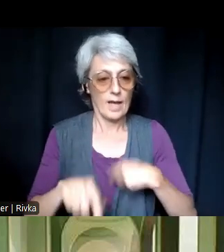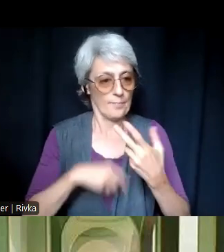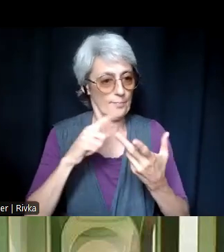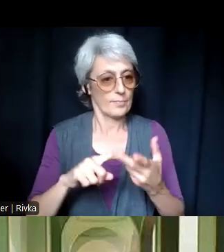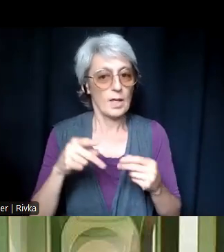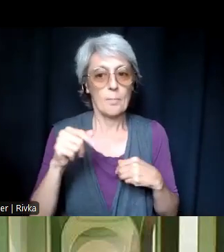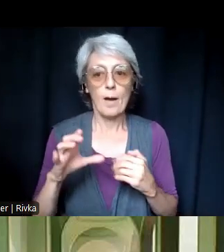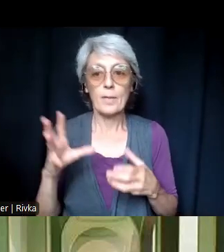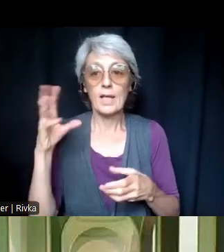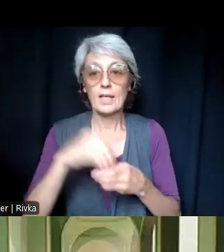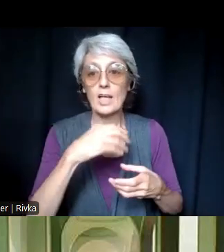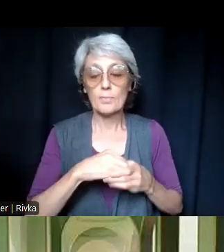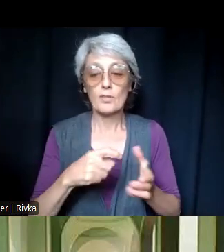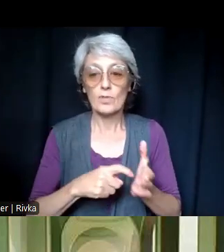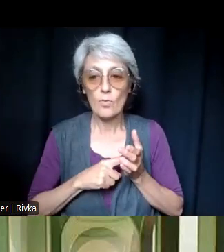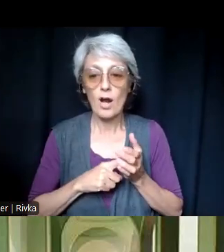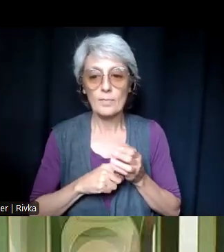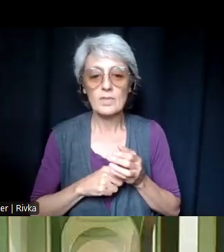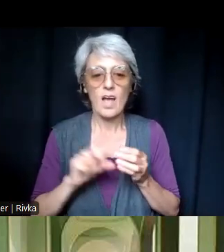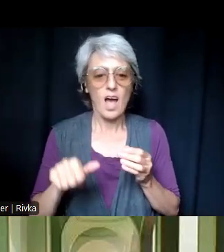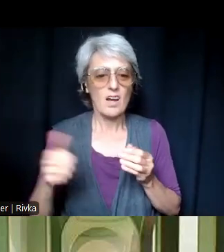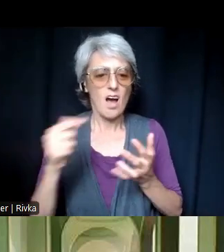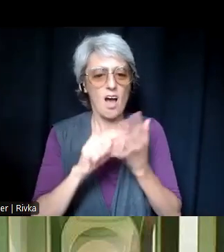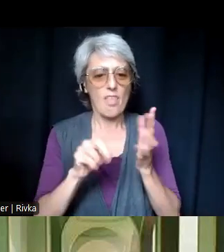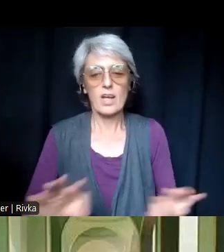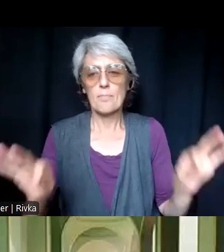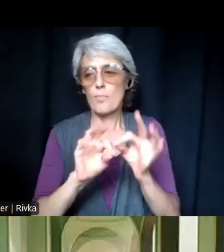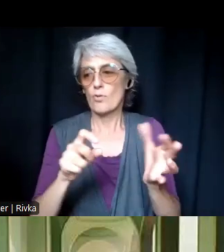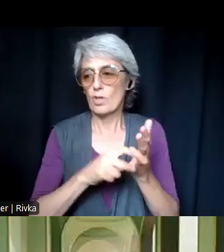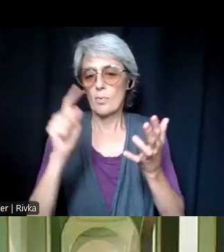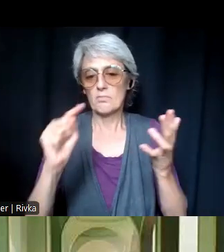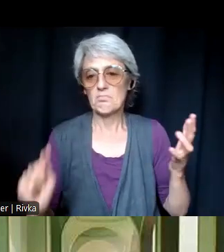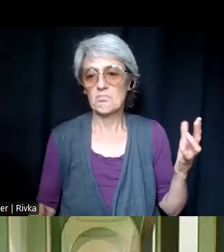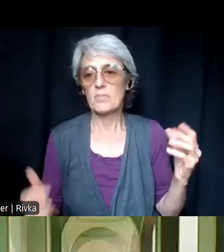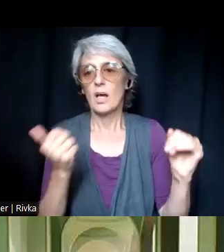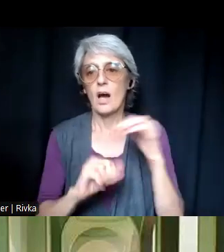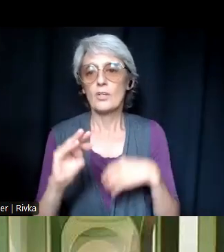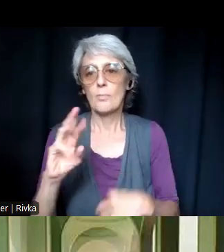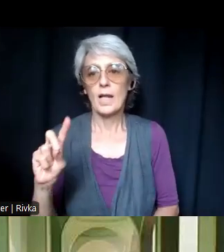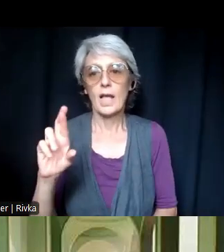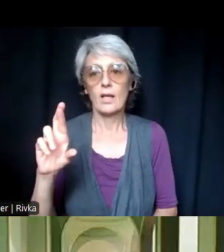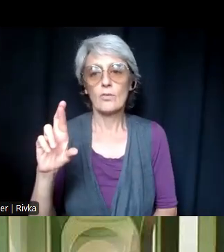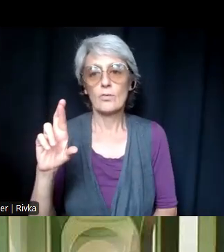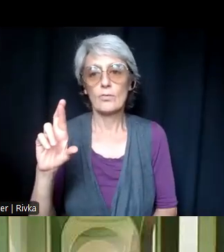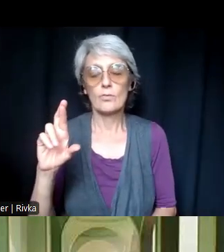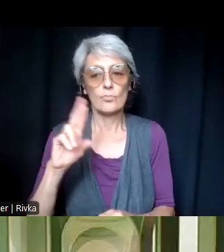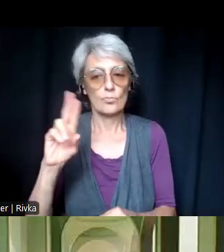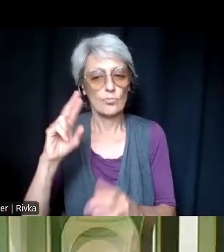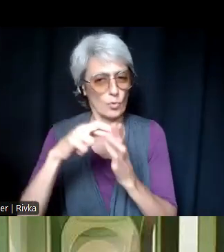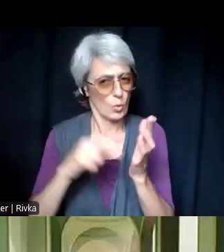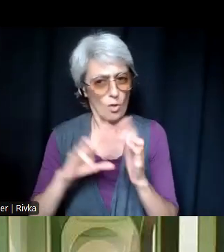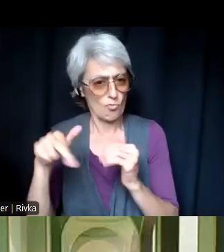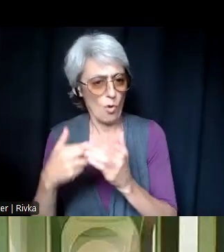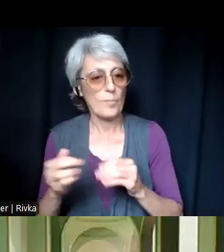requirements, among other very important requirements within the Medicaid rule. There's also the access